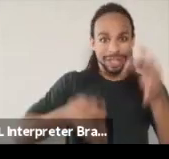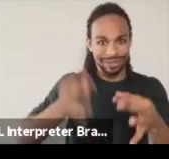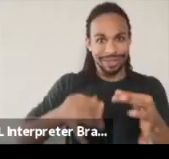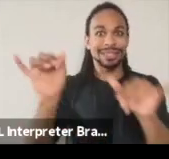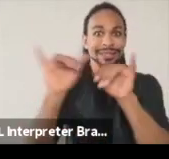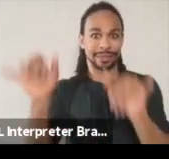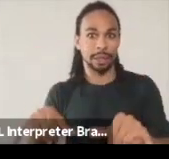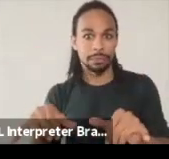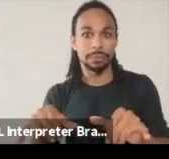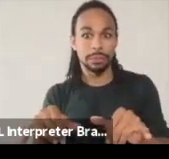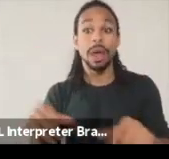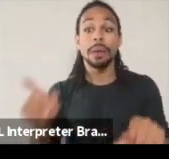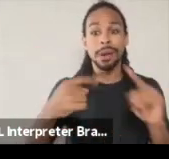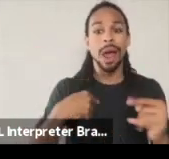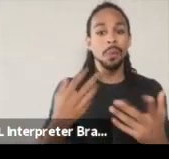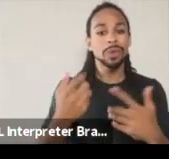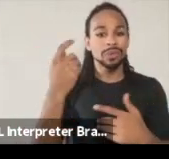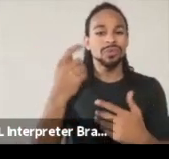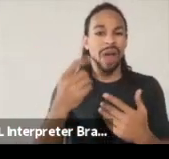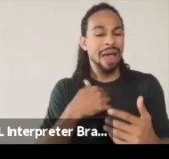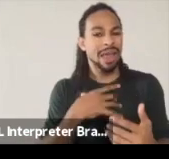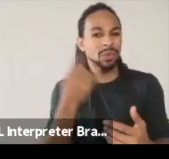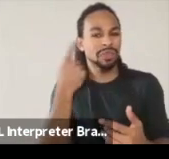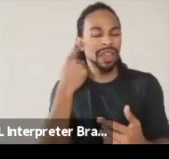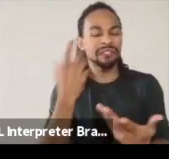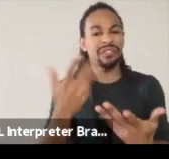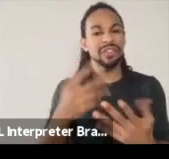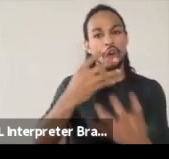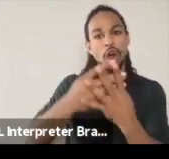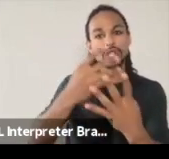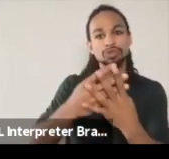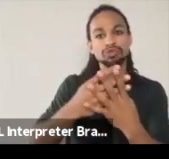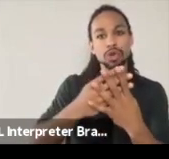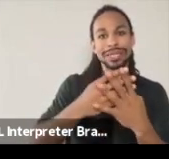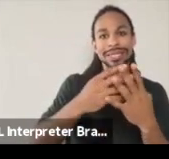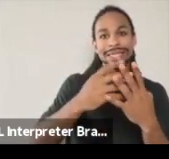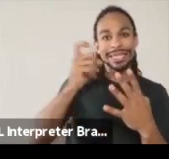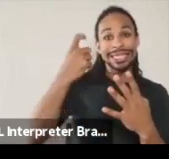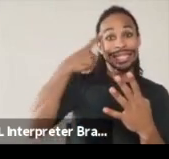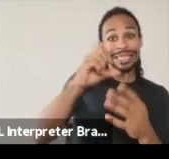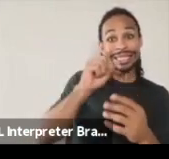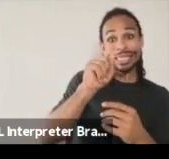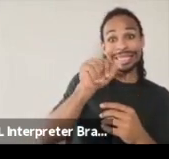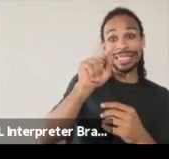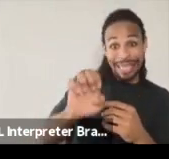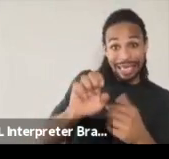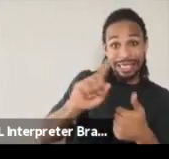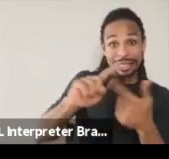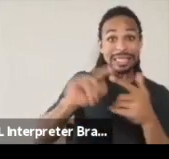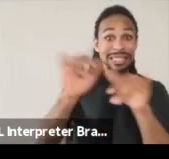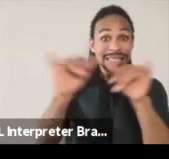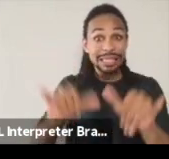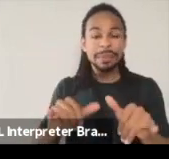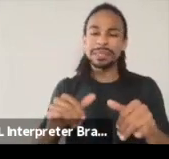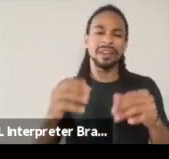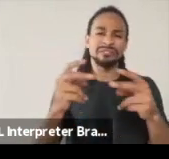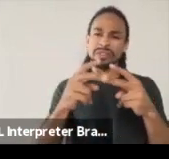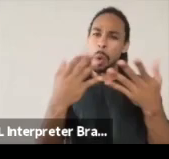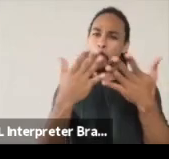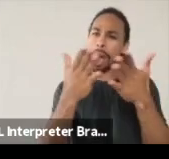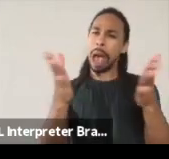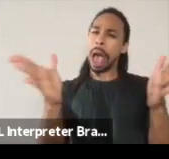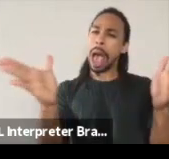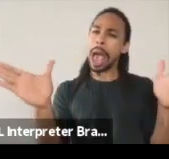the carceral state or the carceral system as a much wider, much more expansive net of all of the